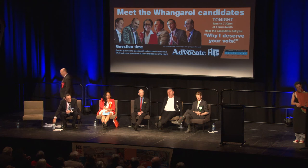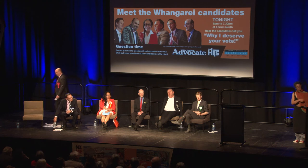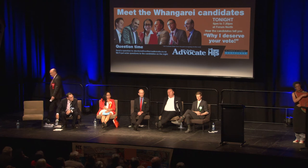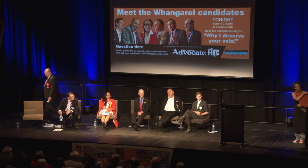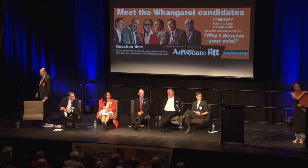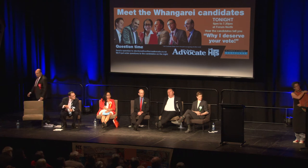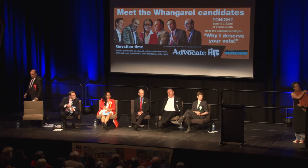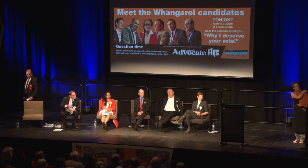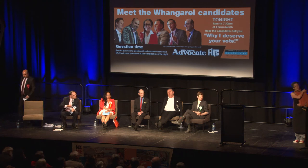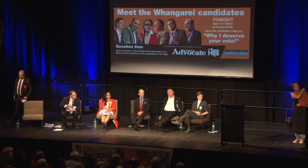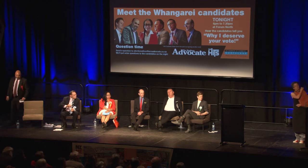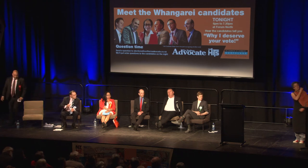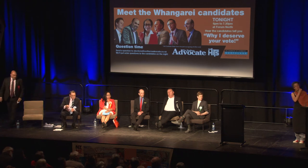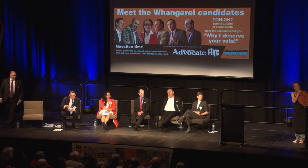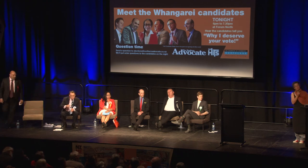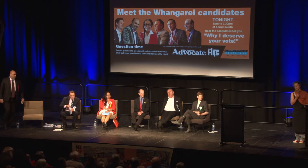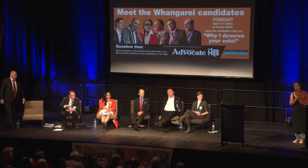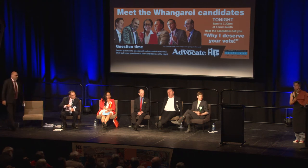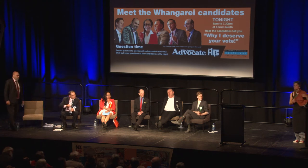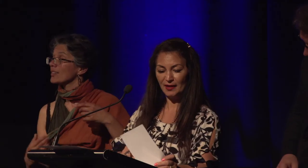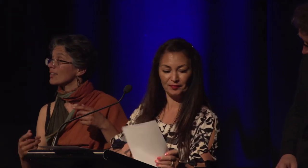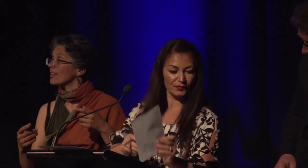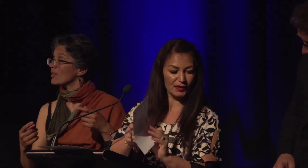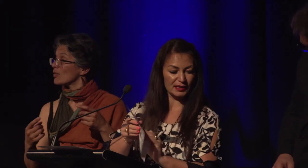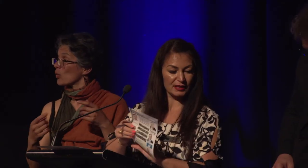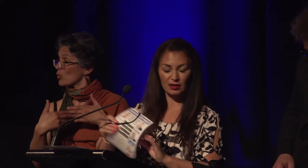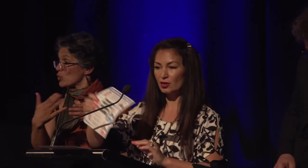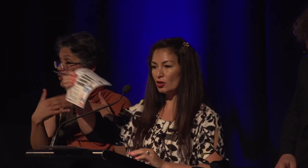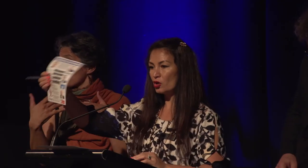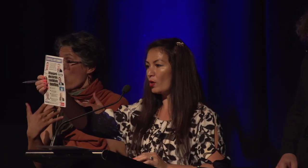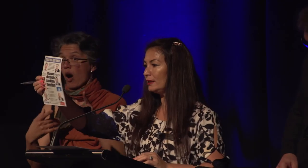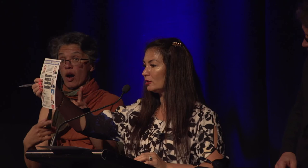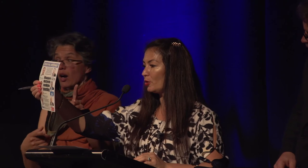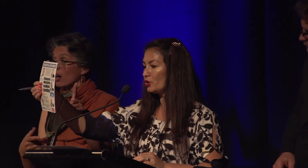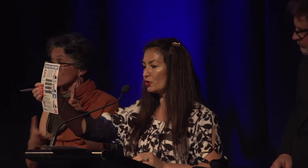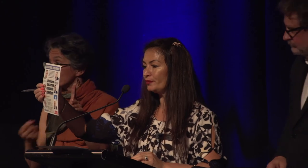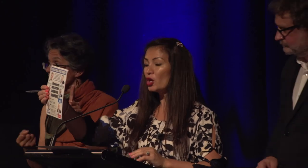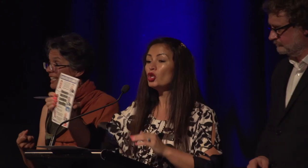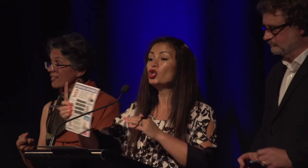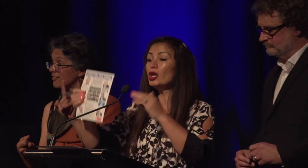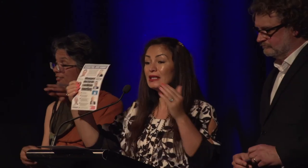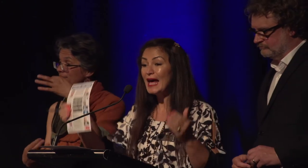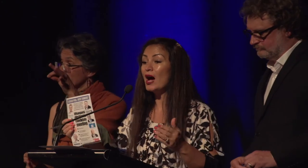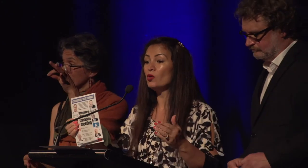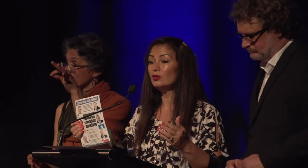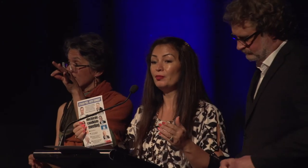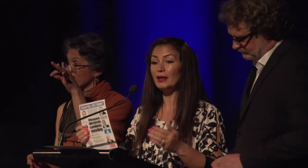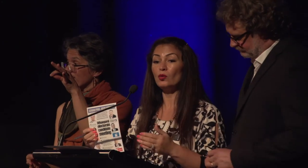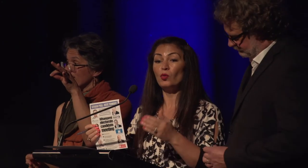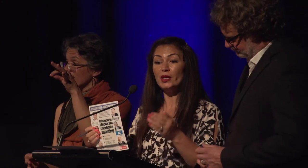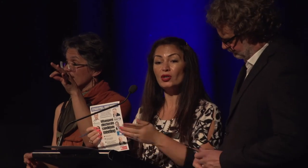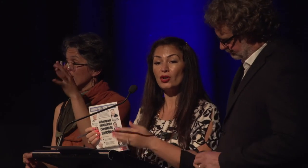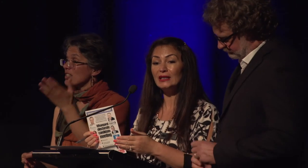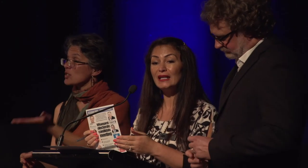Okay, so you would have all come in and on your way in been given this great little brochure. Not now,